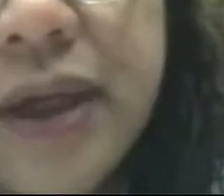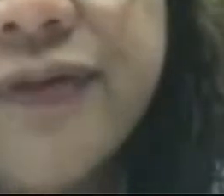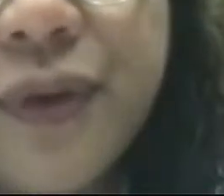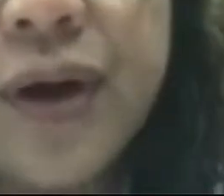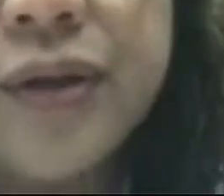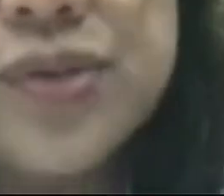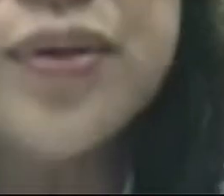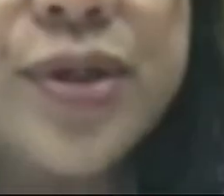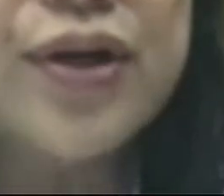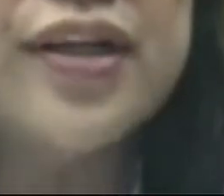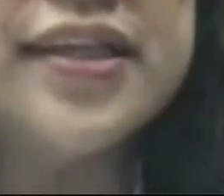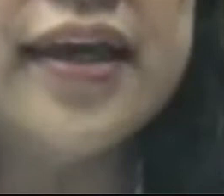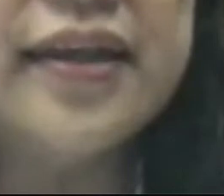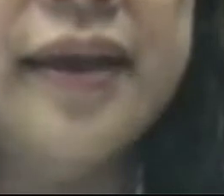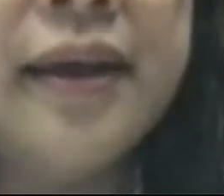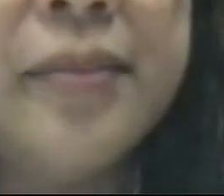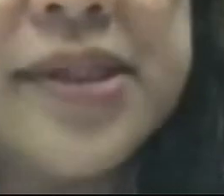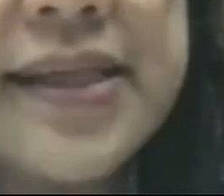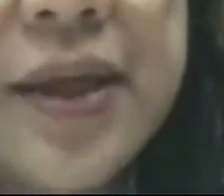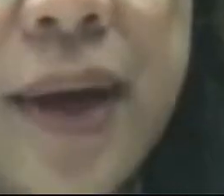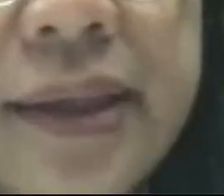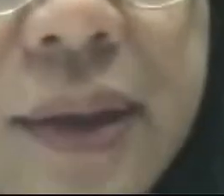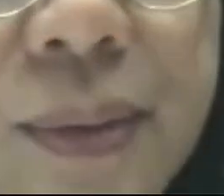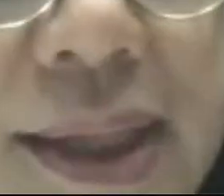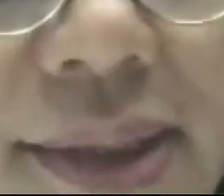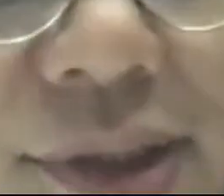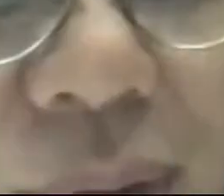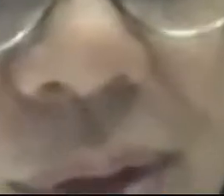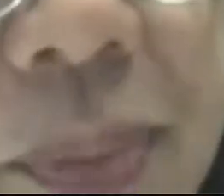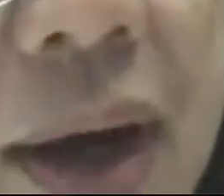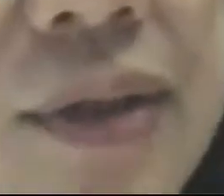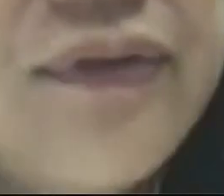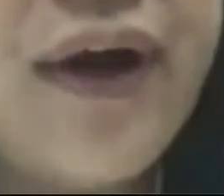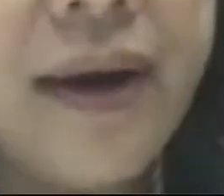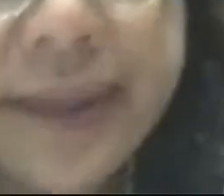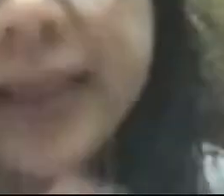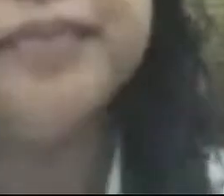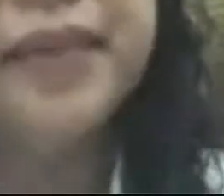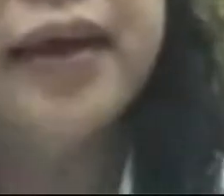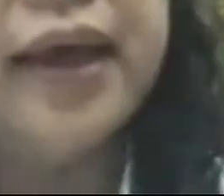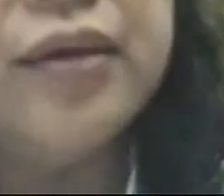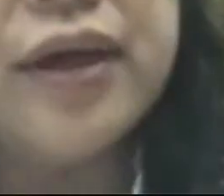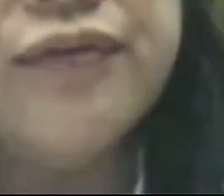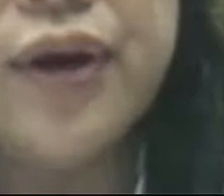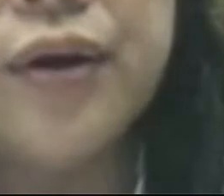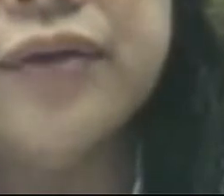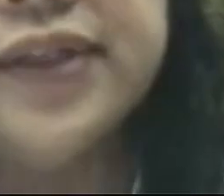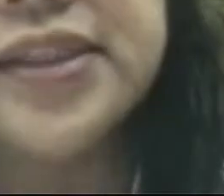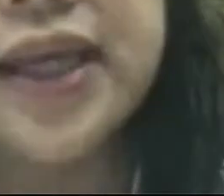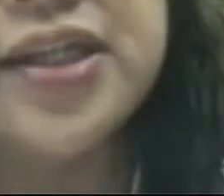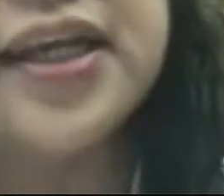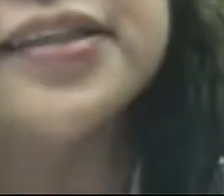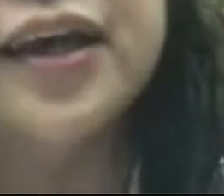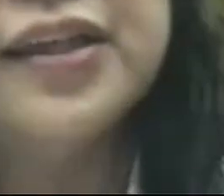in looking for new solutions, and precisely why DOS is also part of our team in looking for all